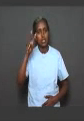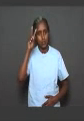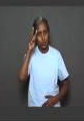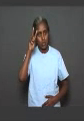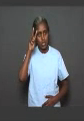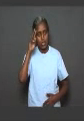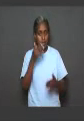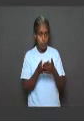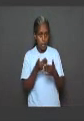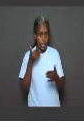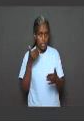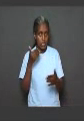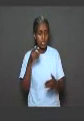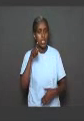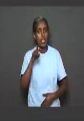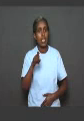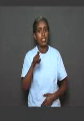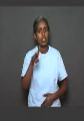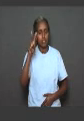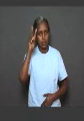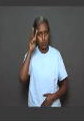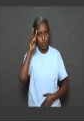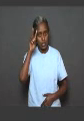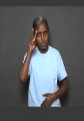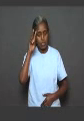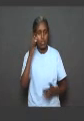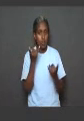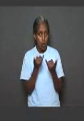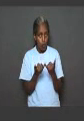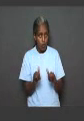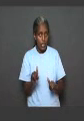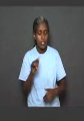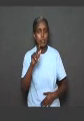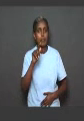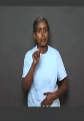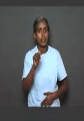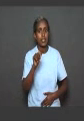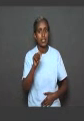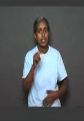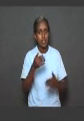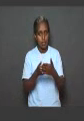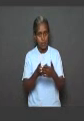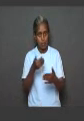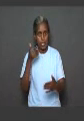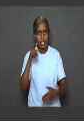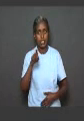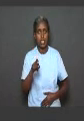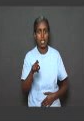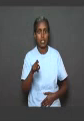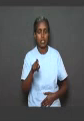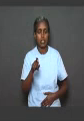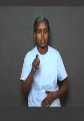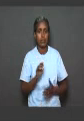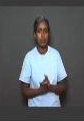squared minus x squared over t minus